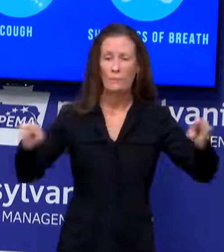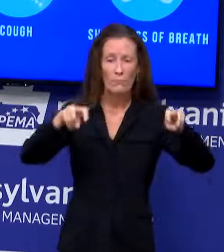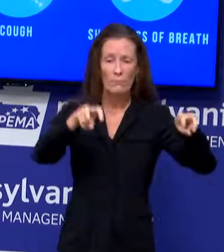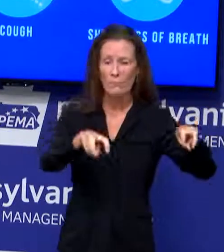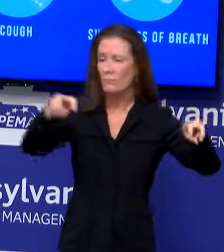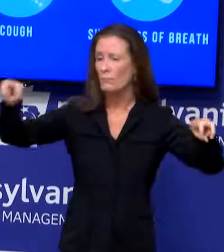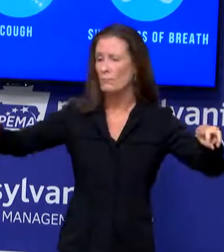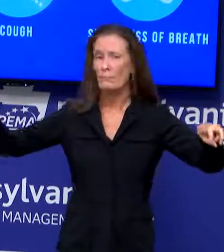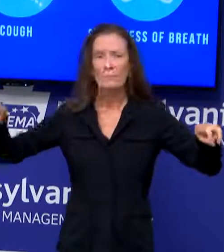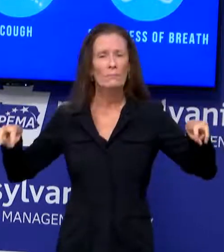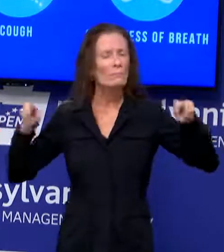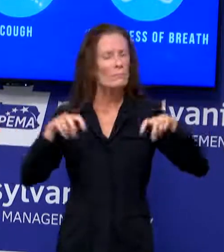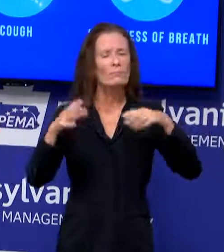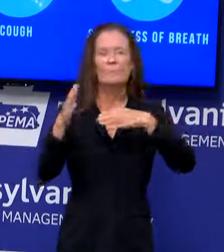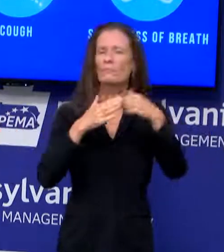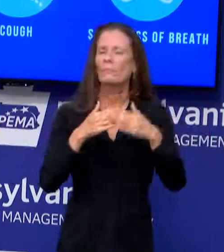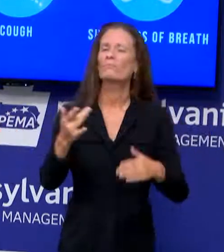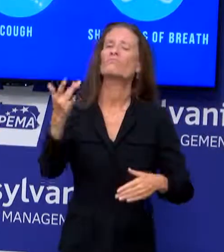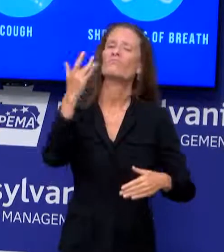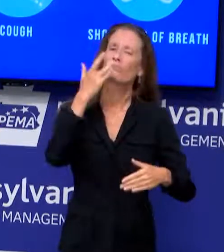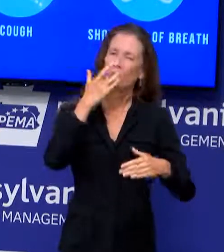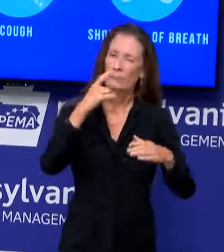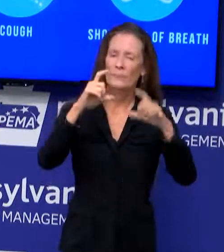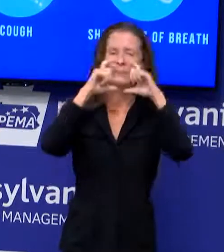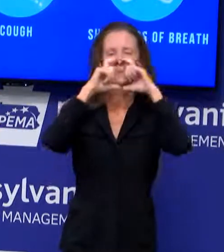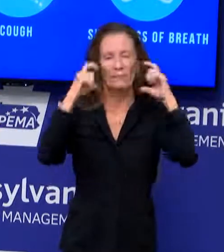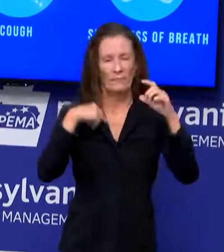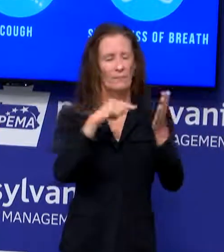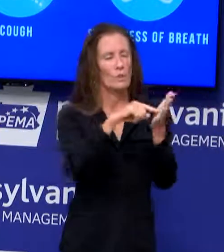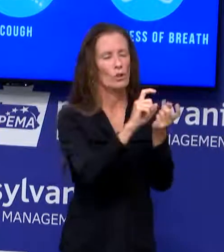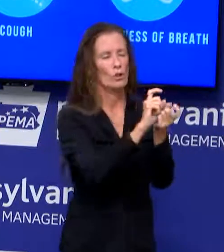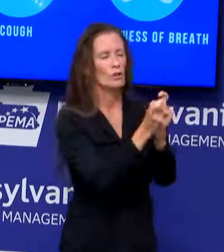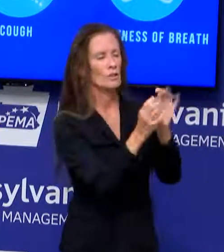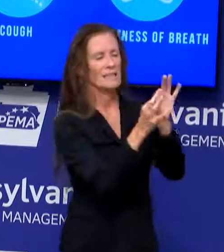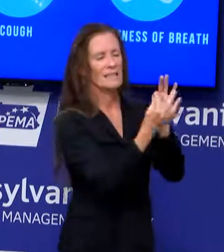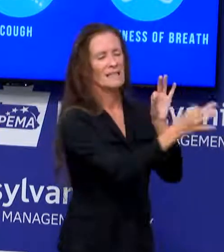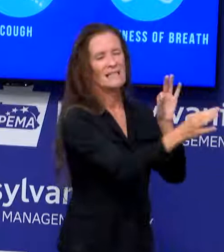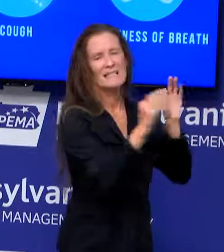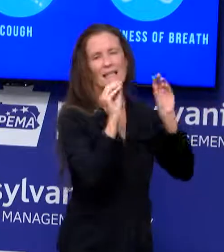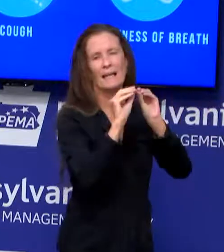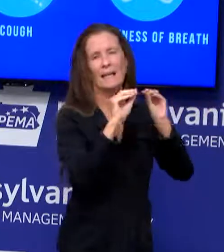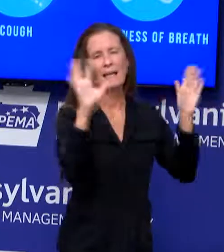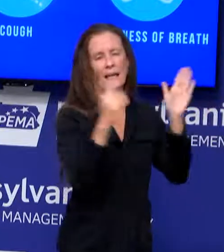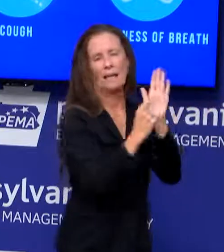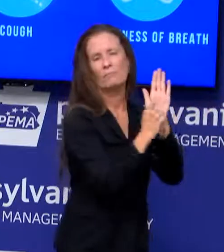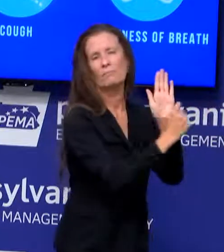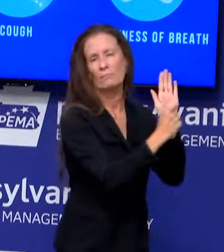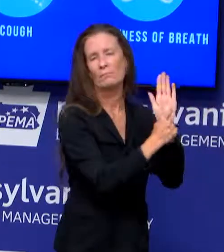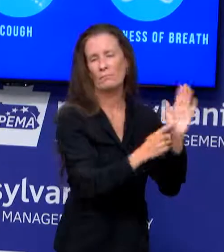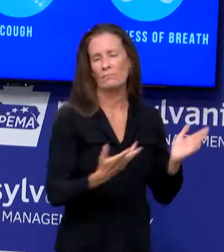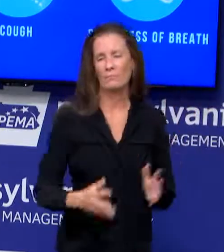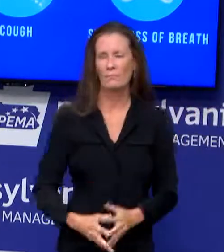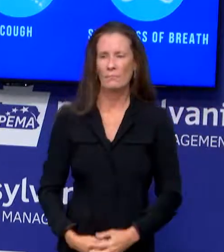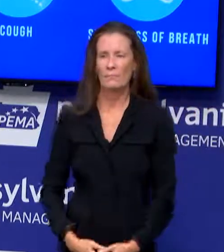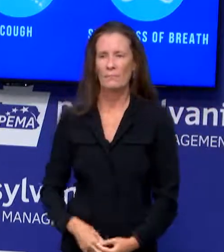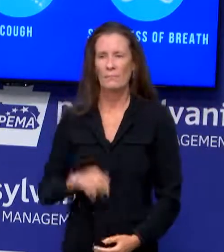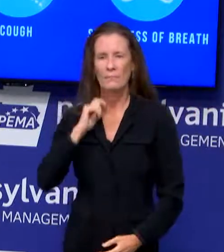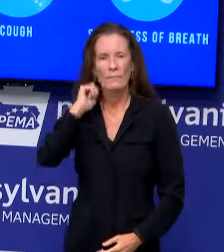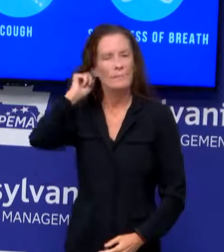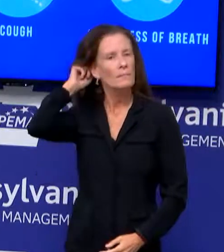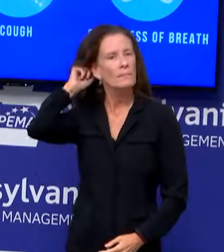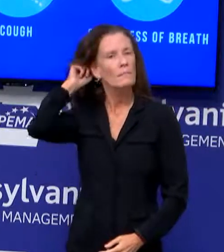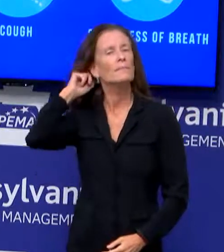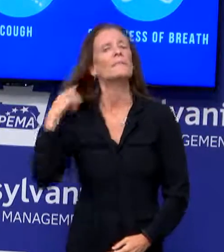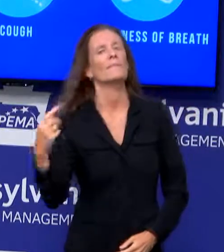their masks. And so we wanted to make sure that our advice was crystal clear, and so we put out the guidance. And are you